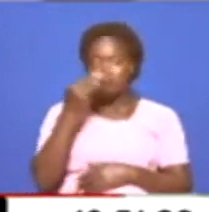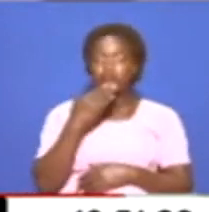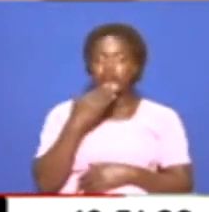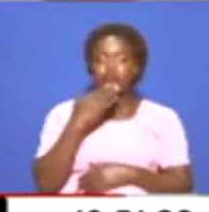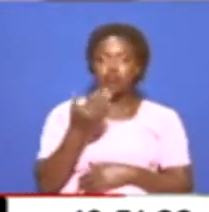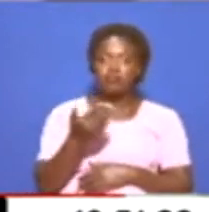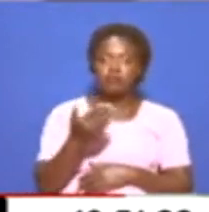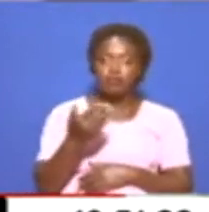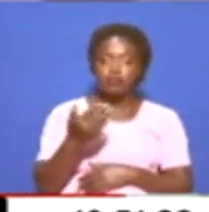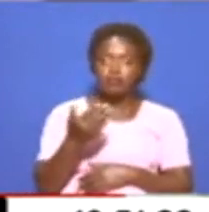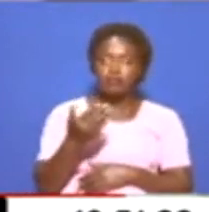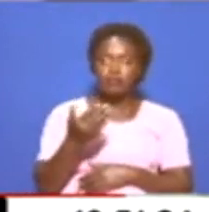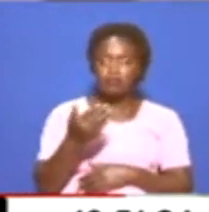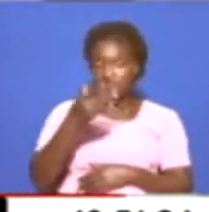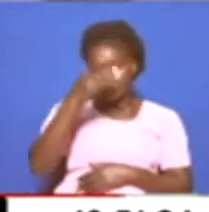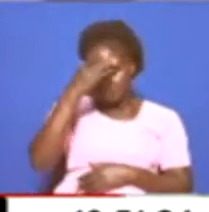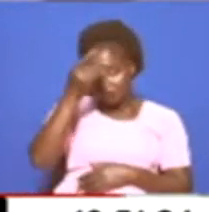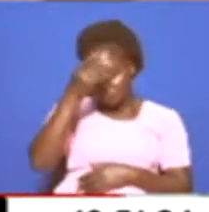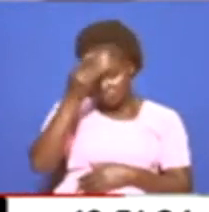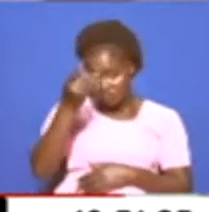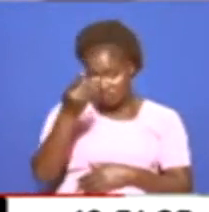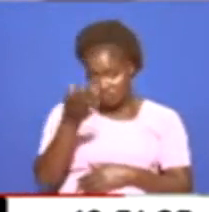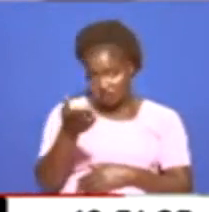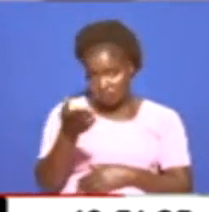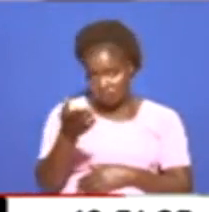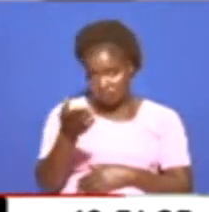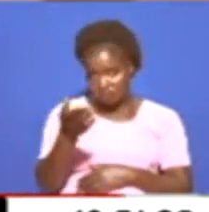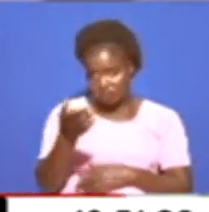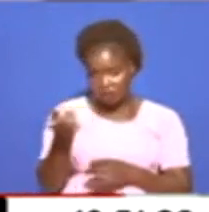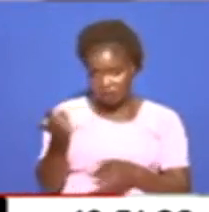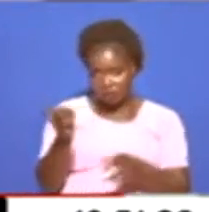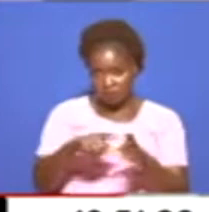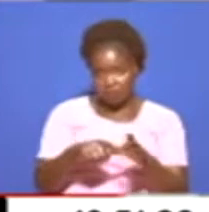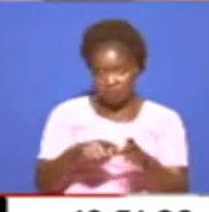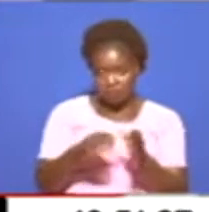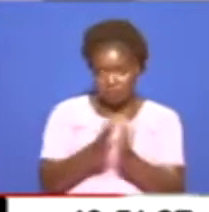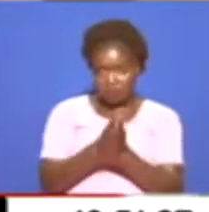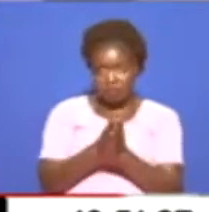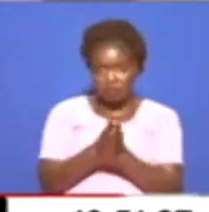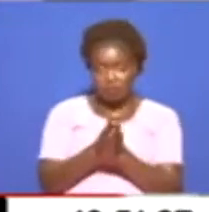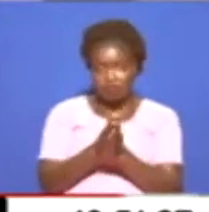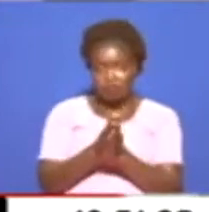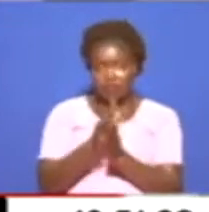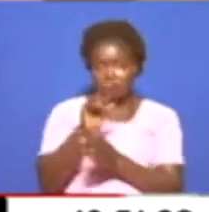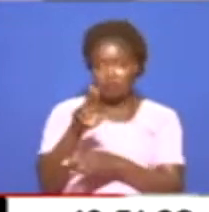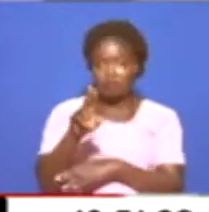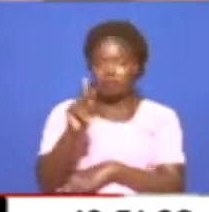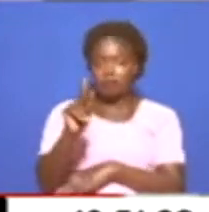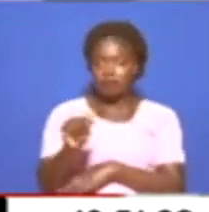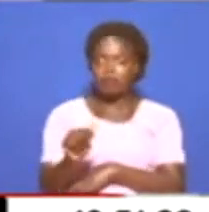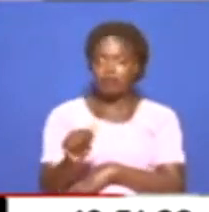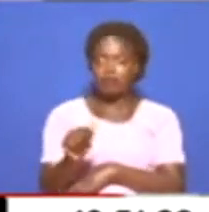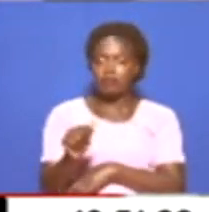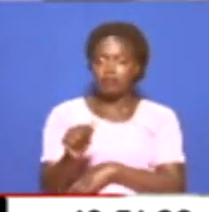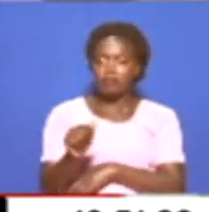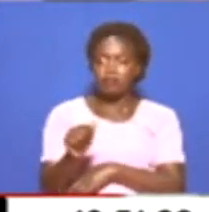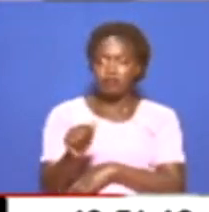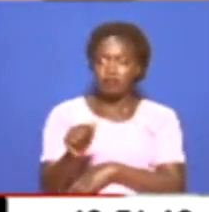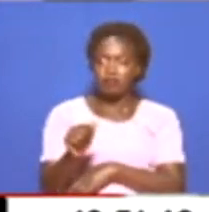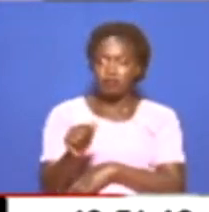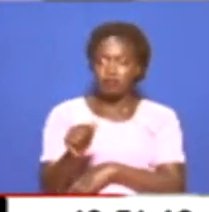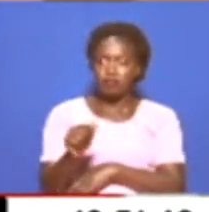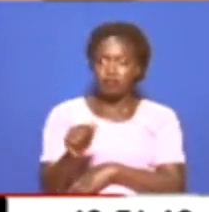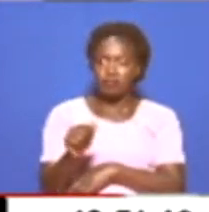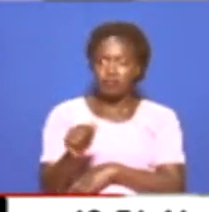ANC leader and Ford Kenya leader joined forces with the UDA leader, who is the deputy president, and they